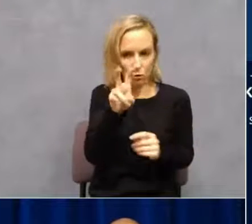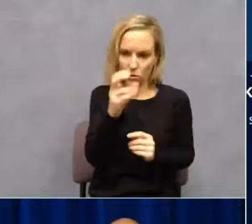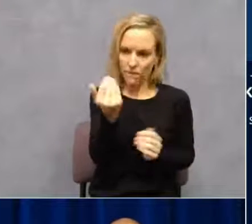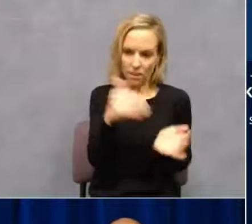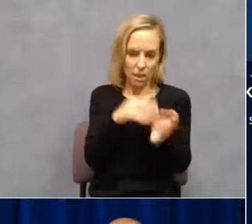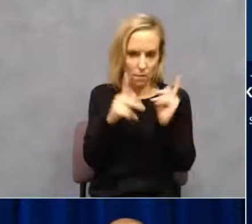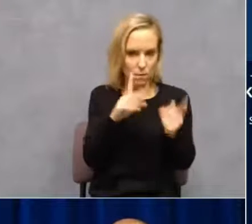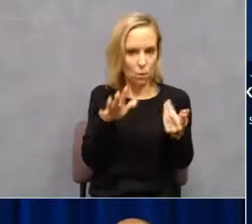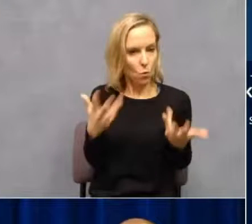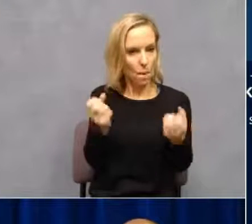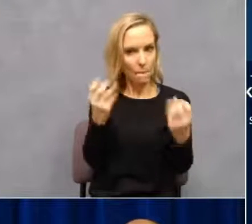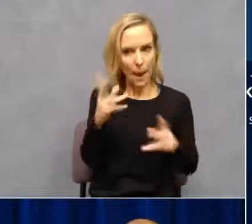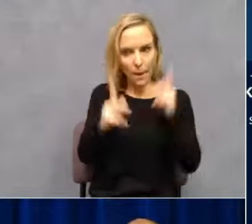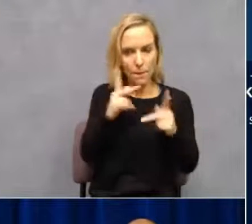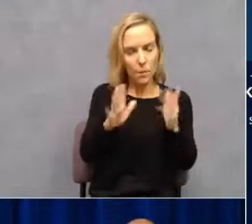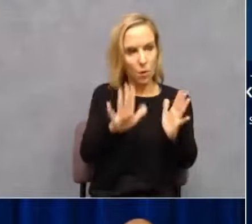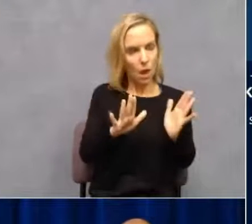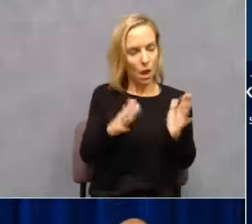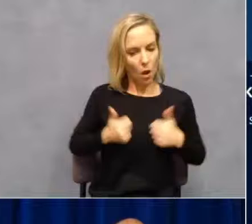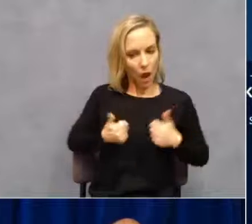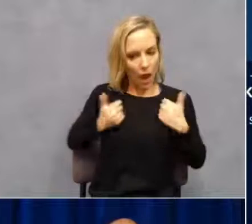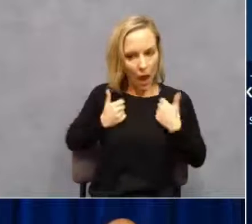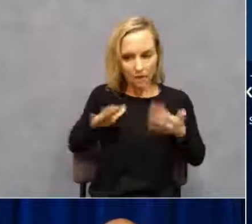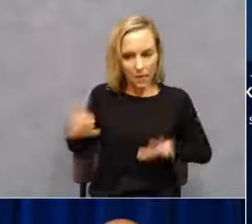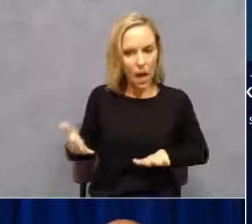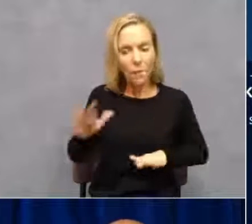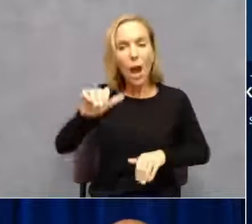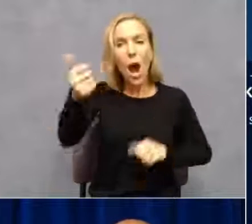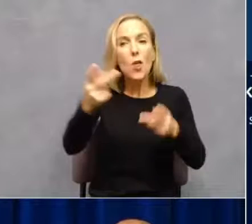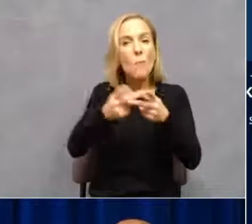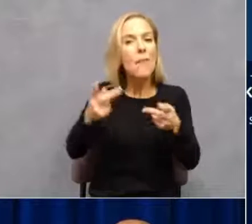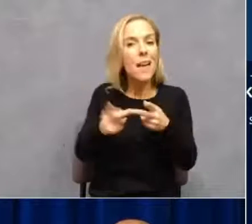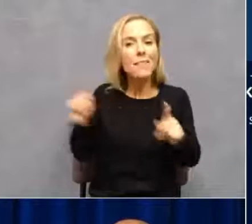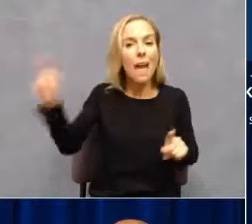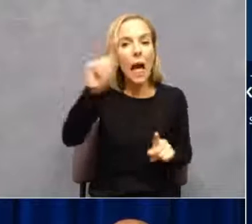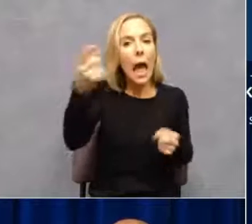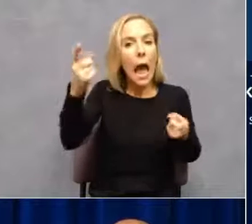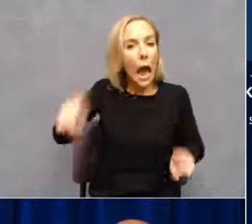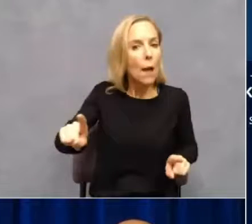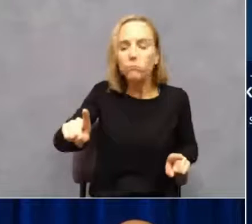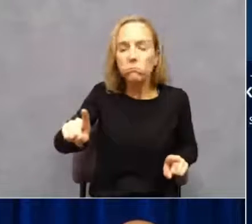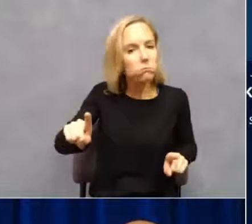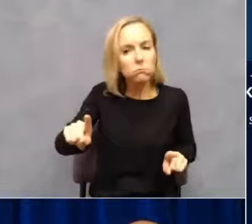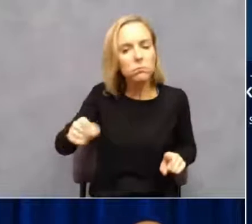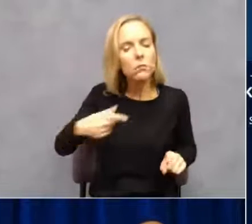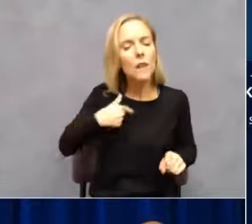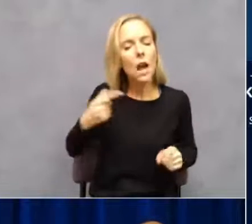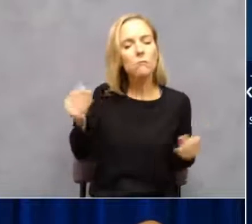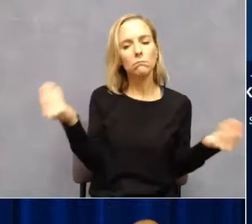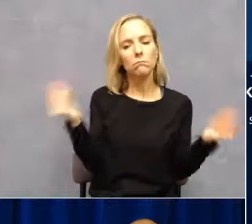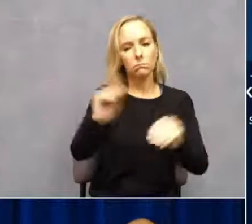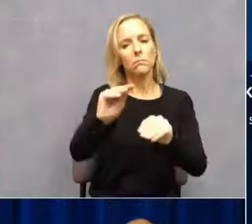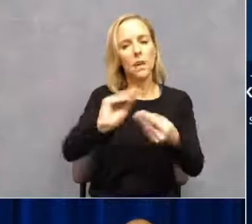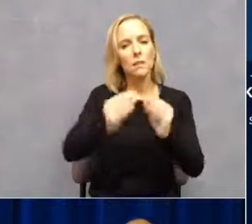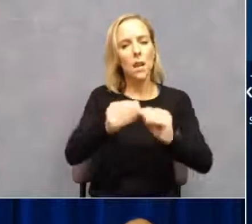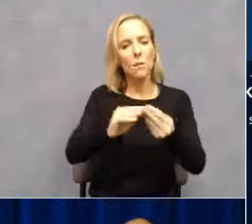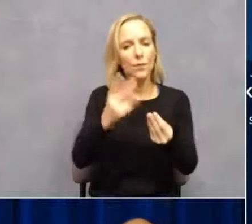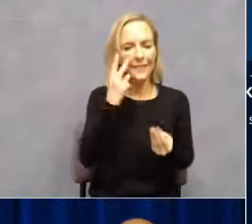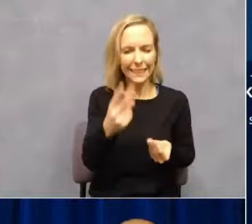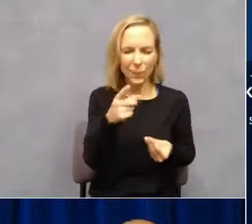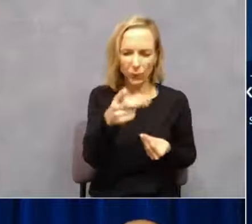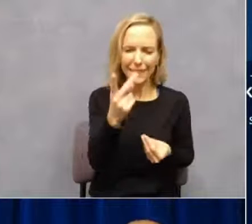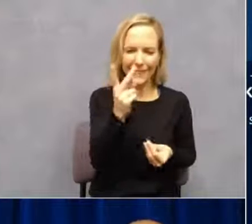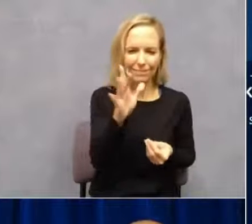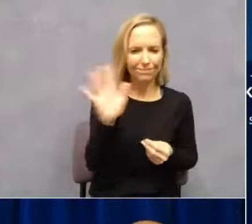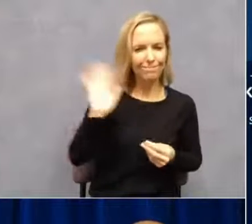life, but it's not what has happened in other places. And so I ran this afternoon. And again, you've seen these before. Those of you who